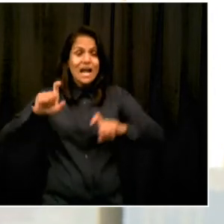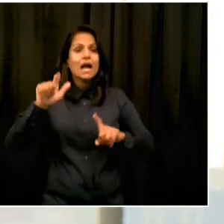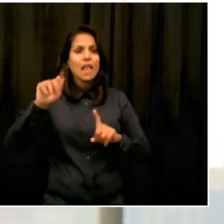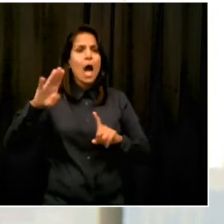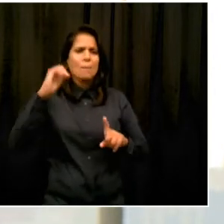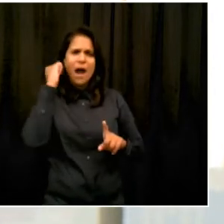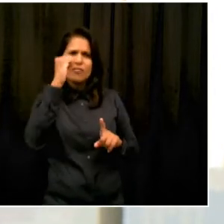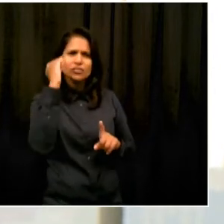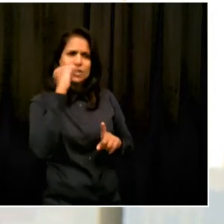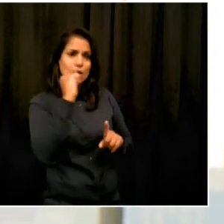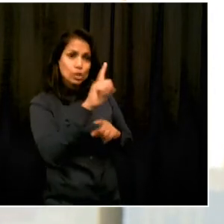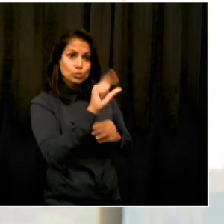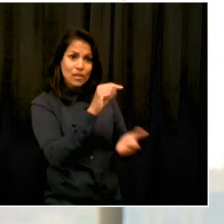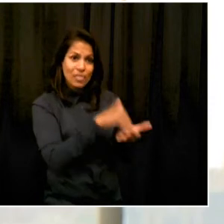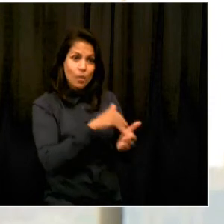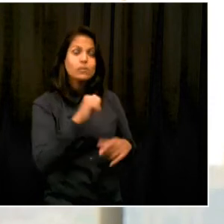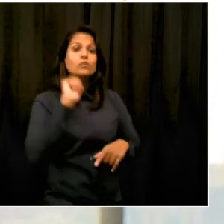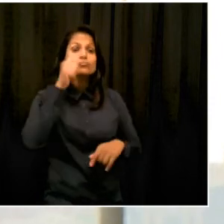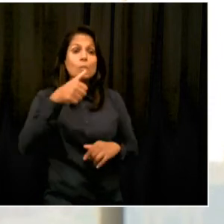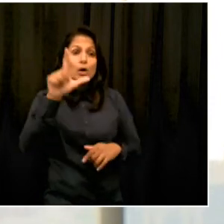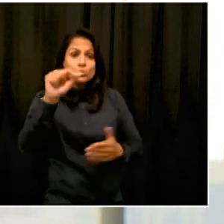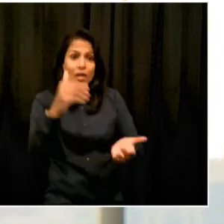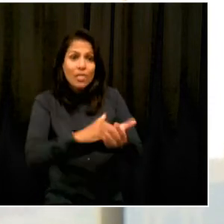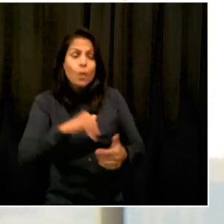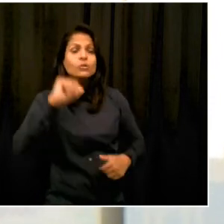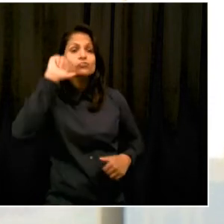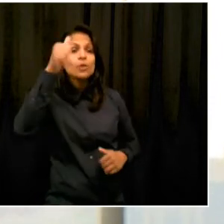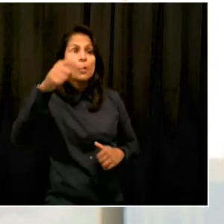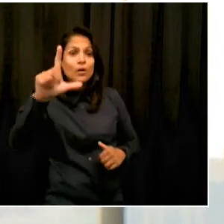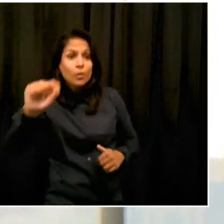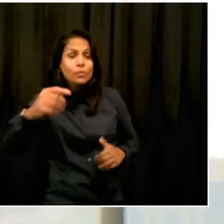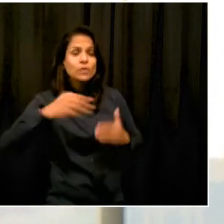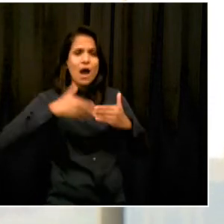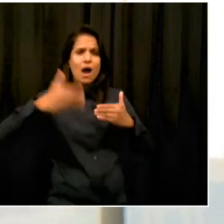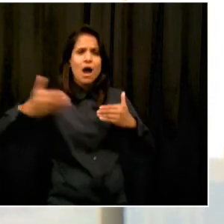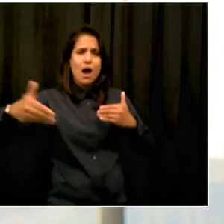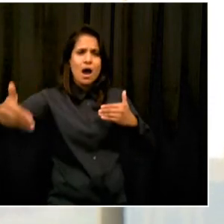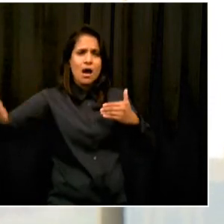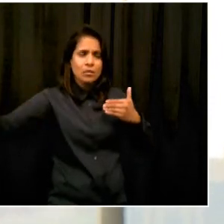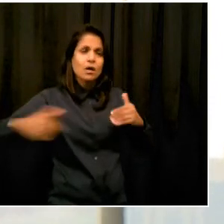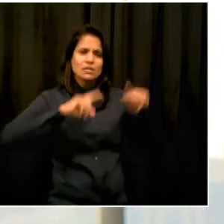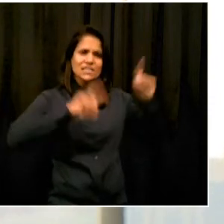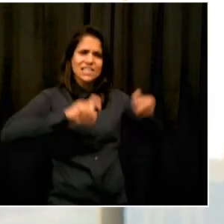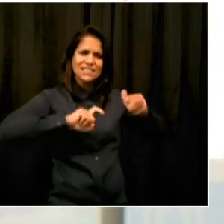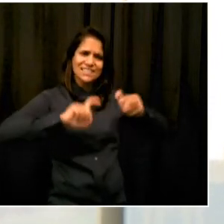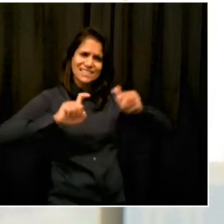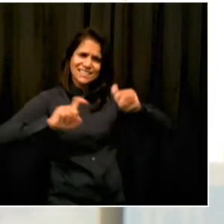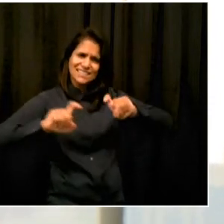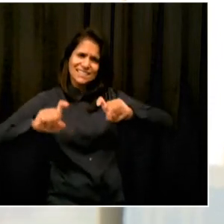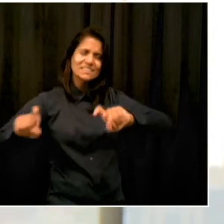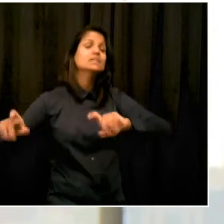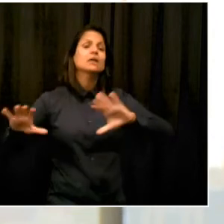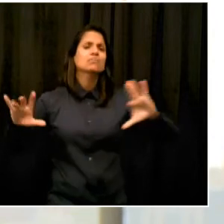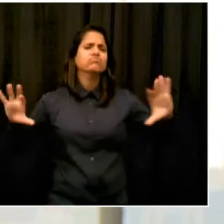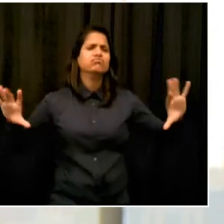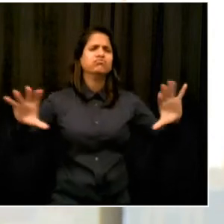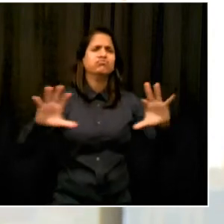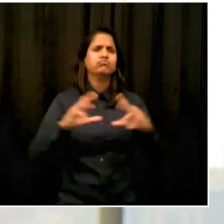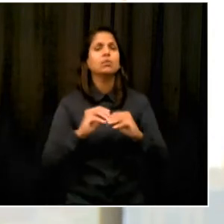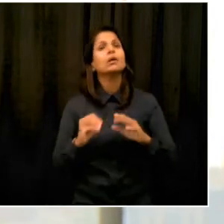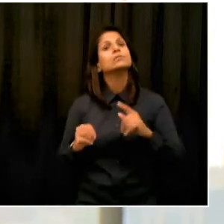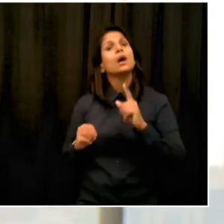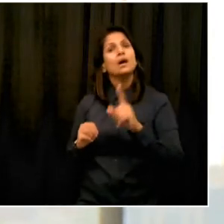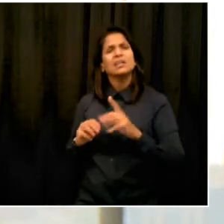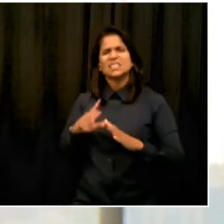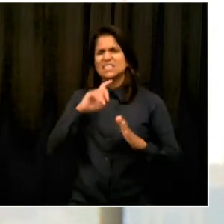We know, after so many painful examples, we know not to wait on our federal government. There